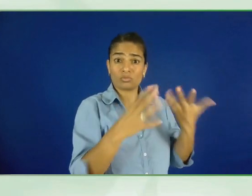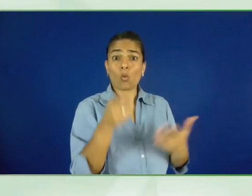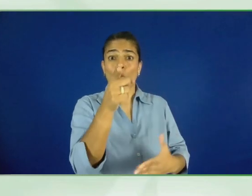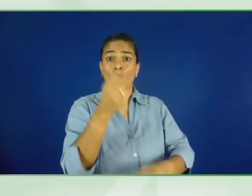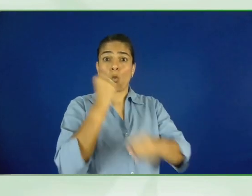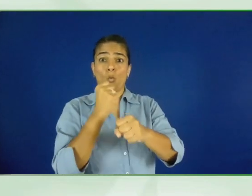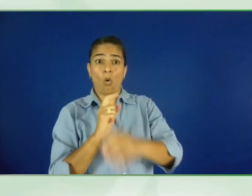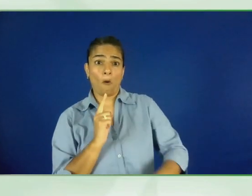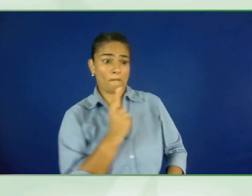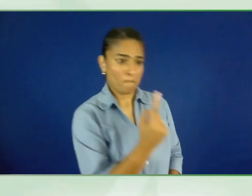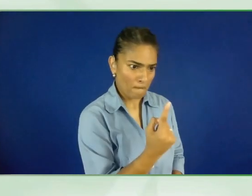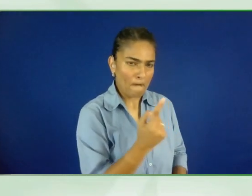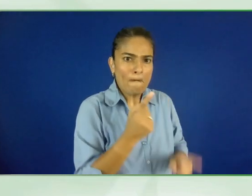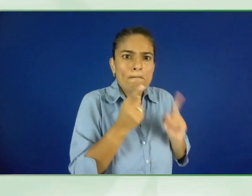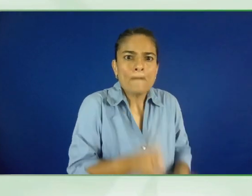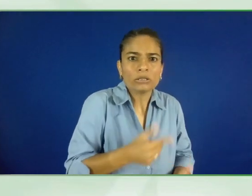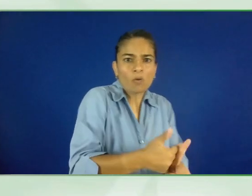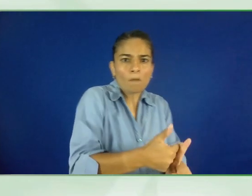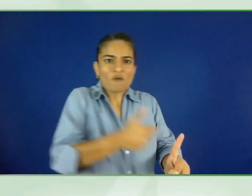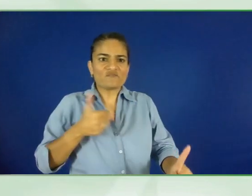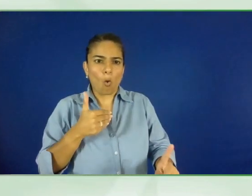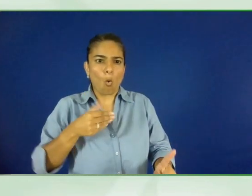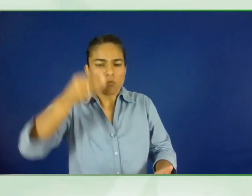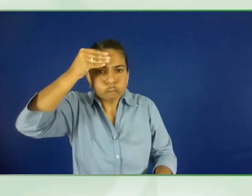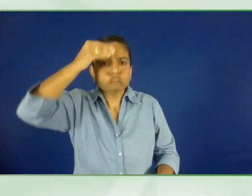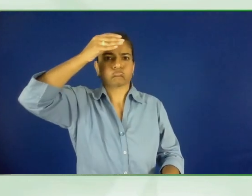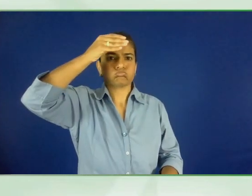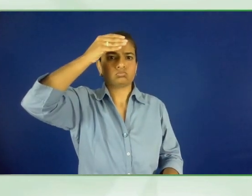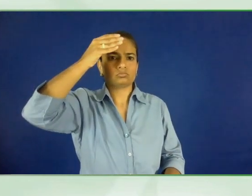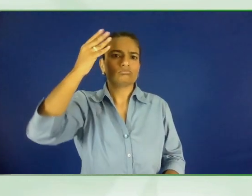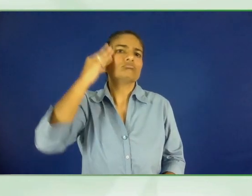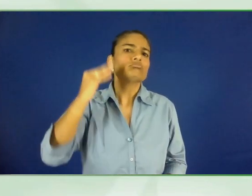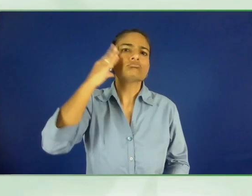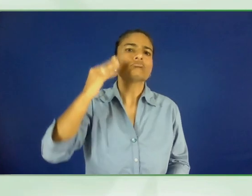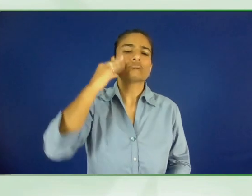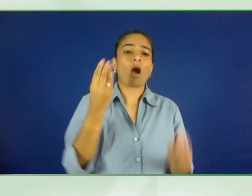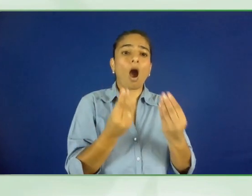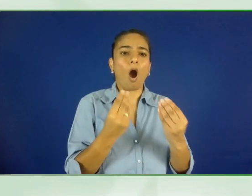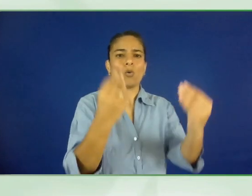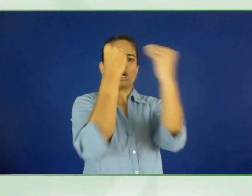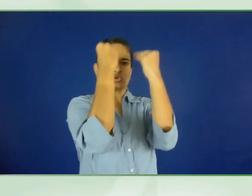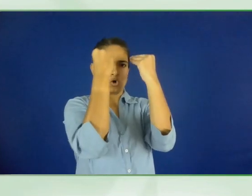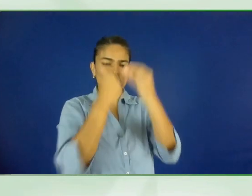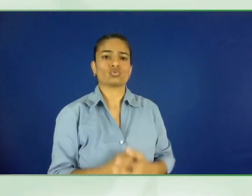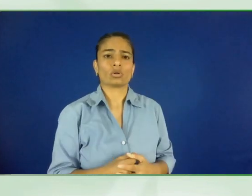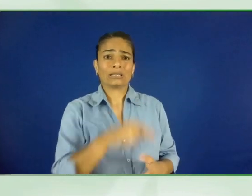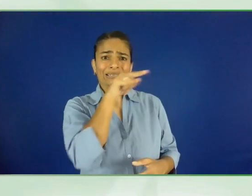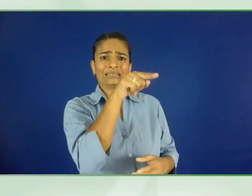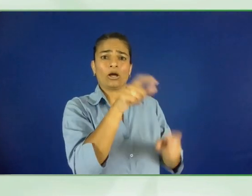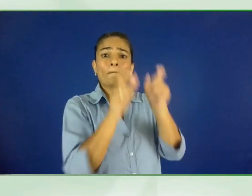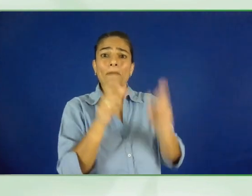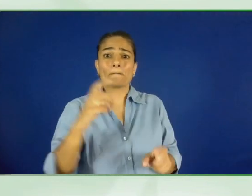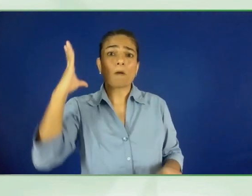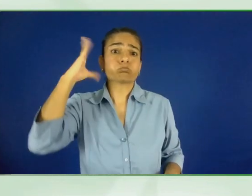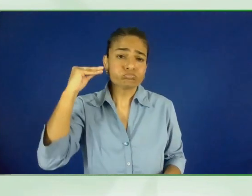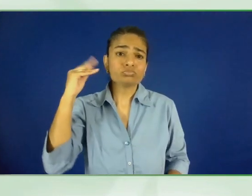The proportion of people with hearing loss who pursue higher education at universities or colleges is relatively